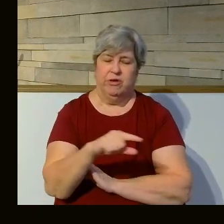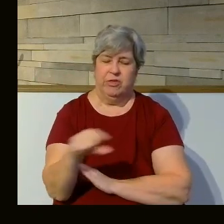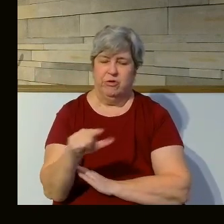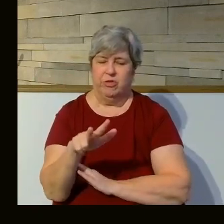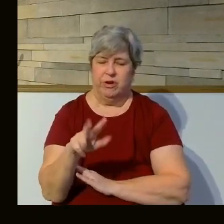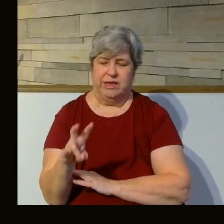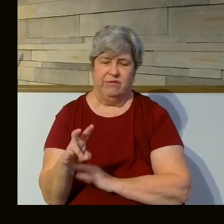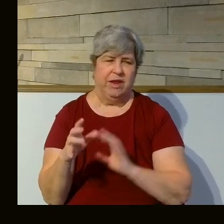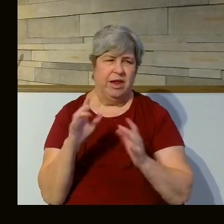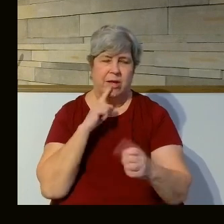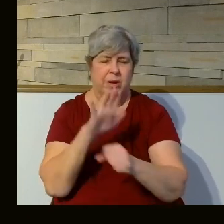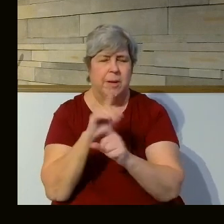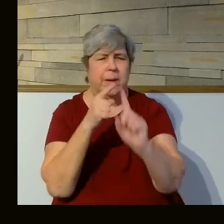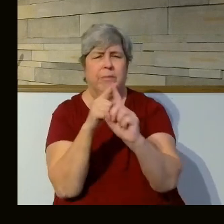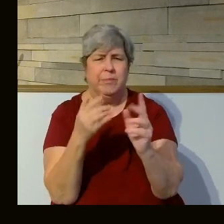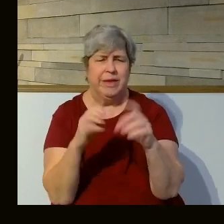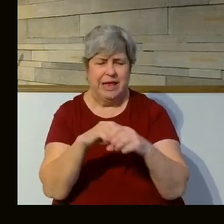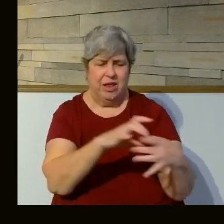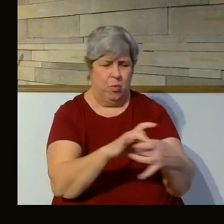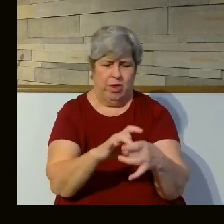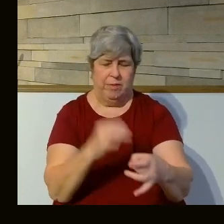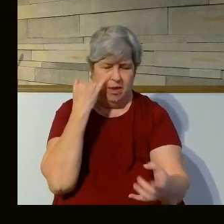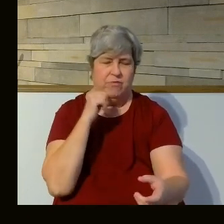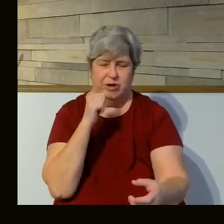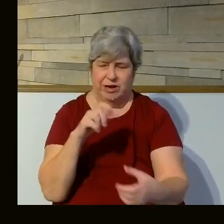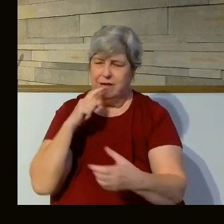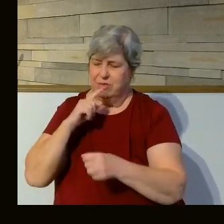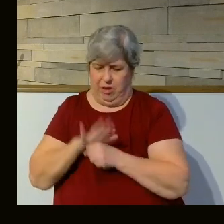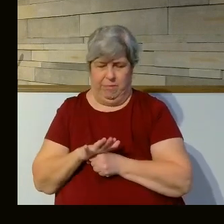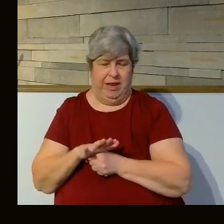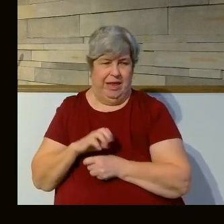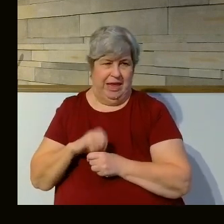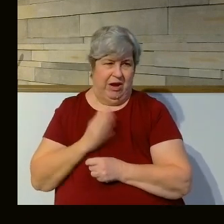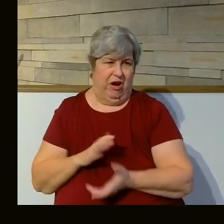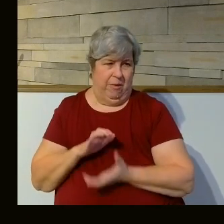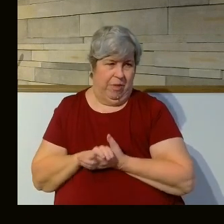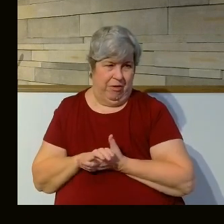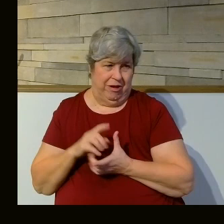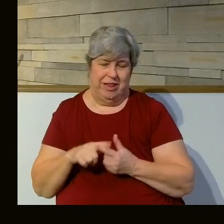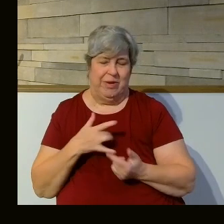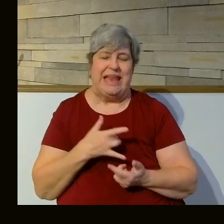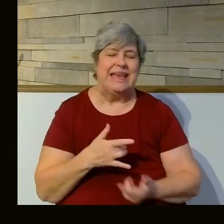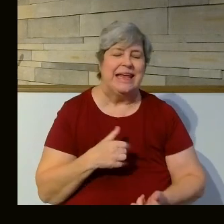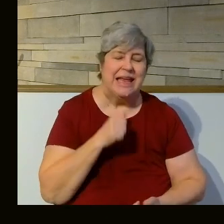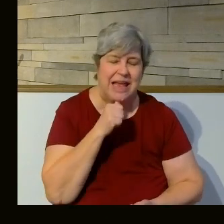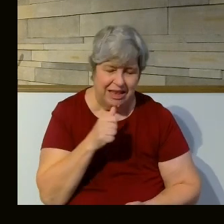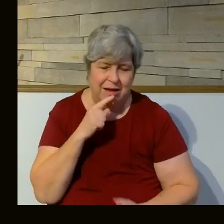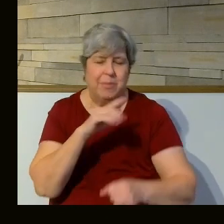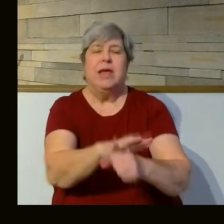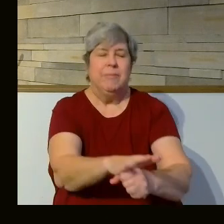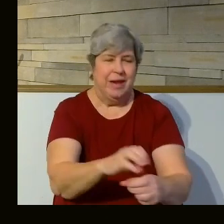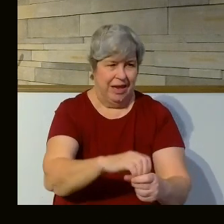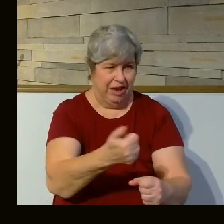in relationships? What's that about? If we're not committed in our marriages, then we're not going to be committed, I think, in other areas